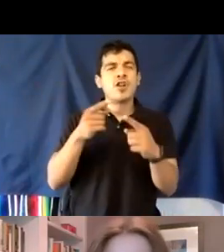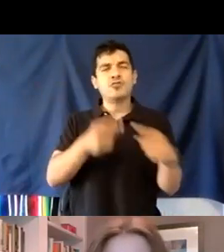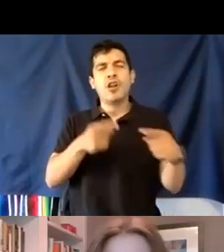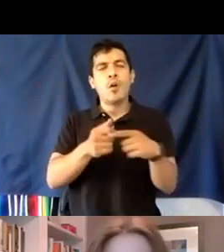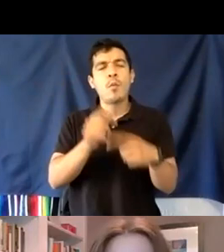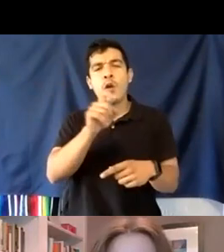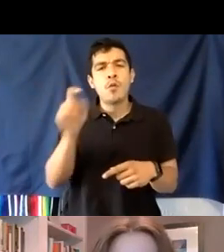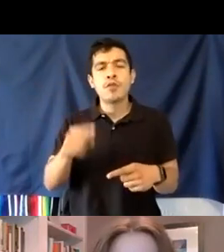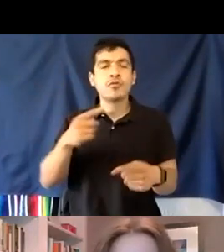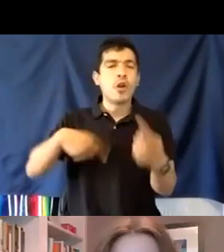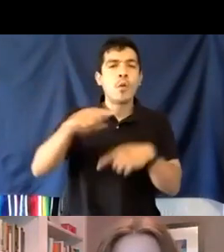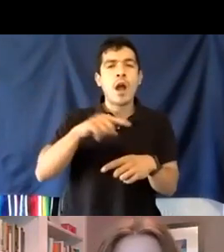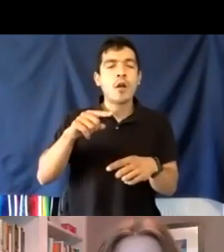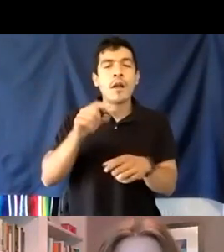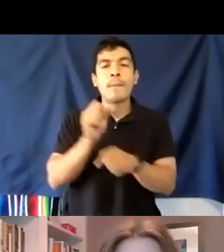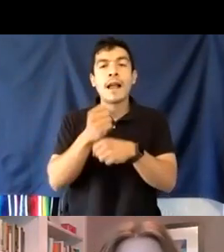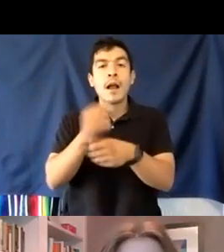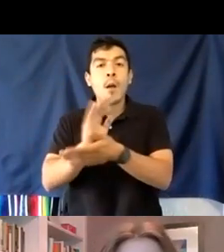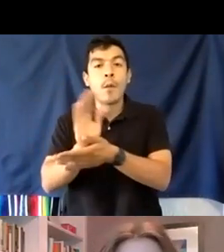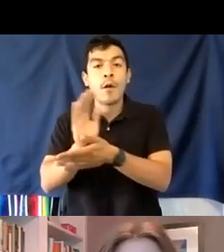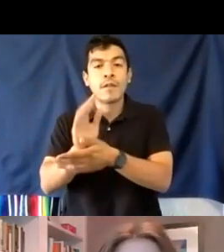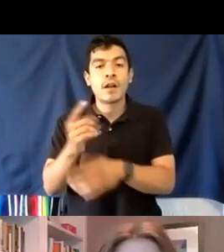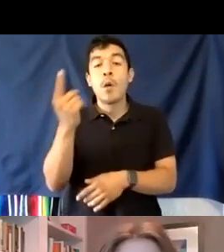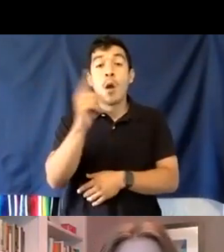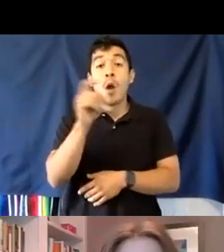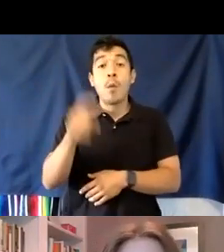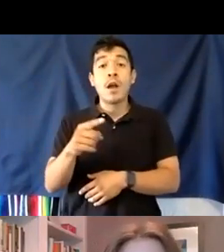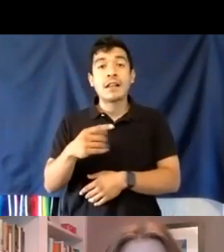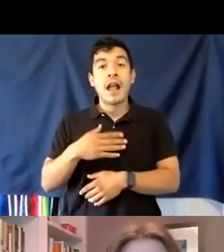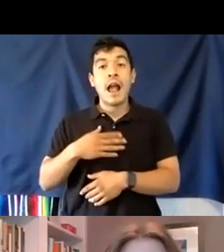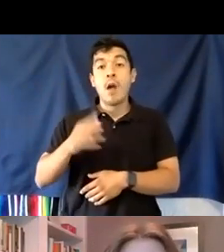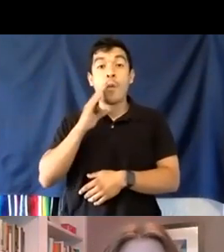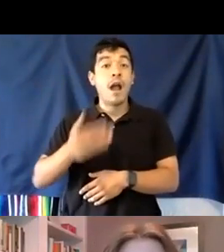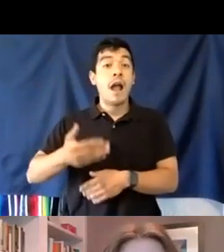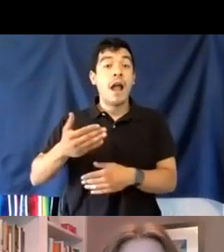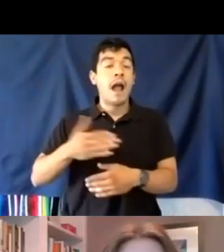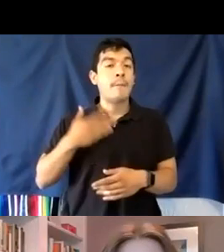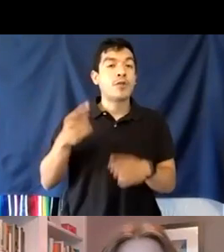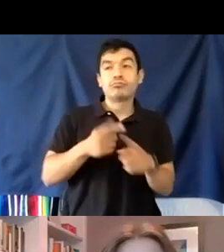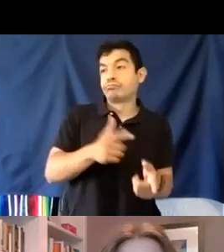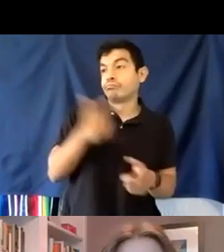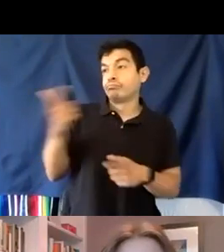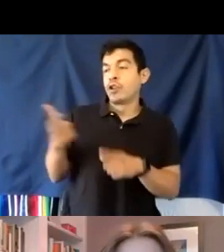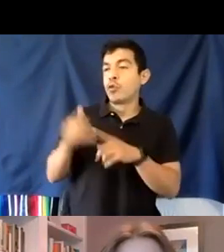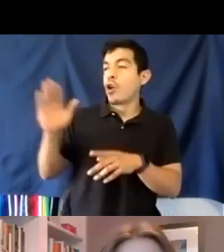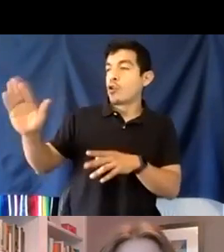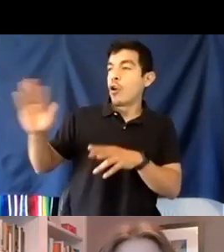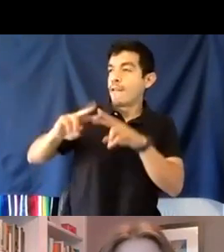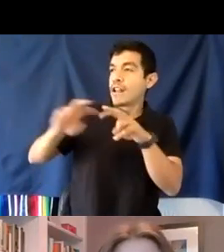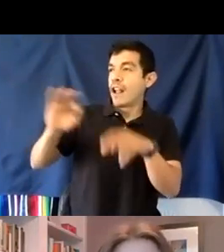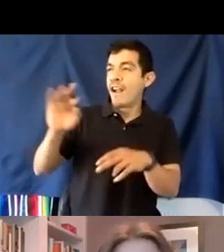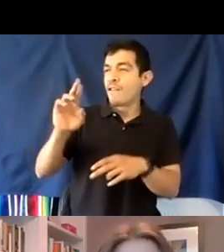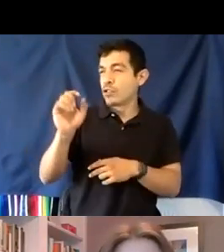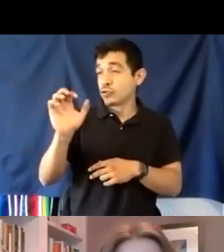filmmaking, you know, a question might be, how do we port some of those questions over to the field of research? And just to end this